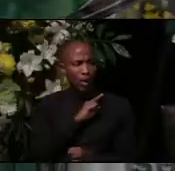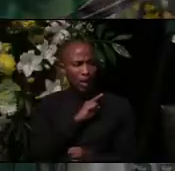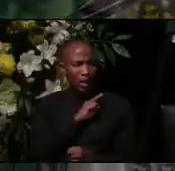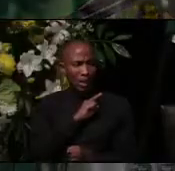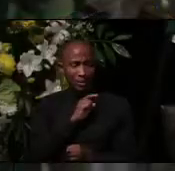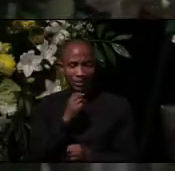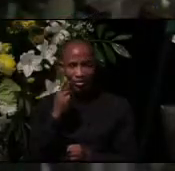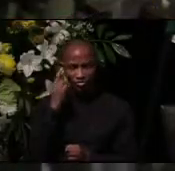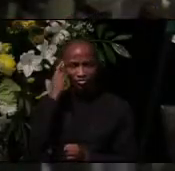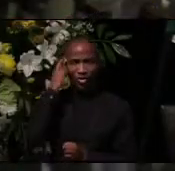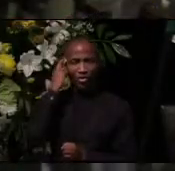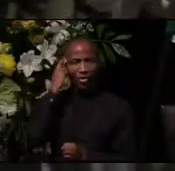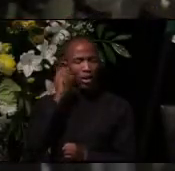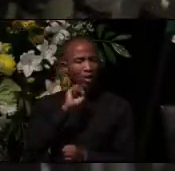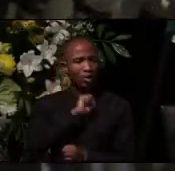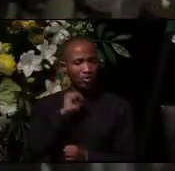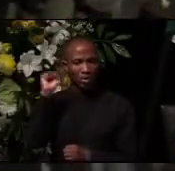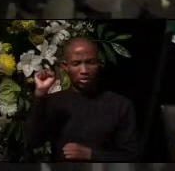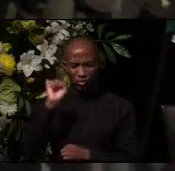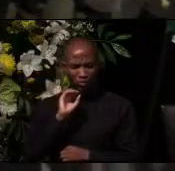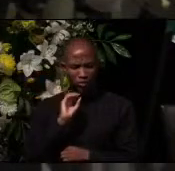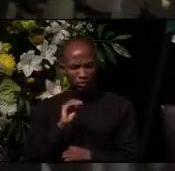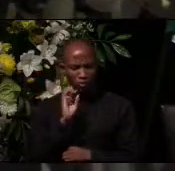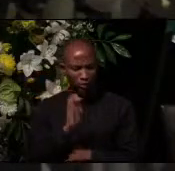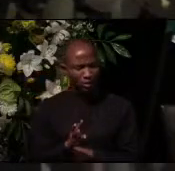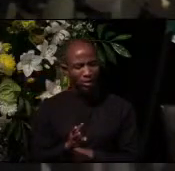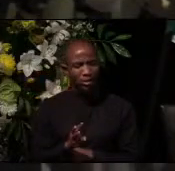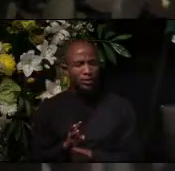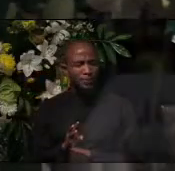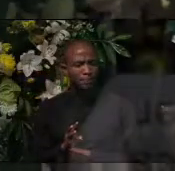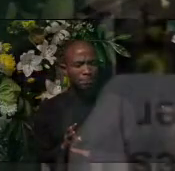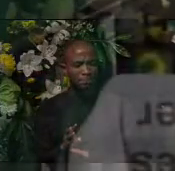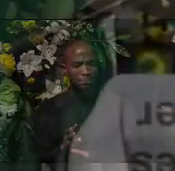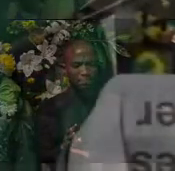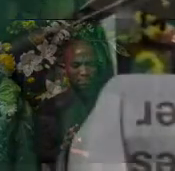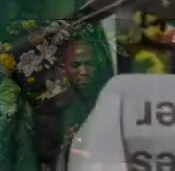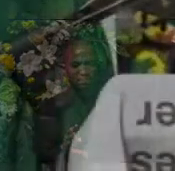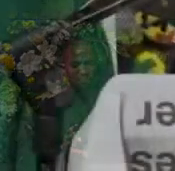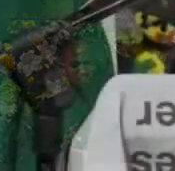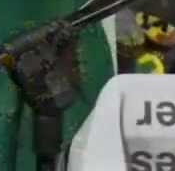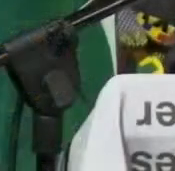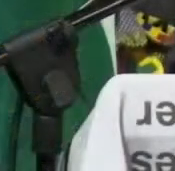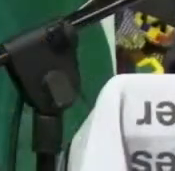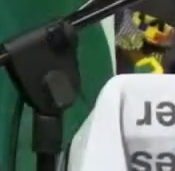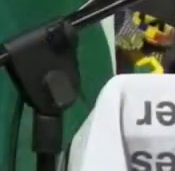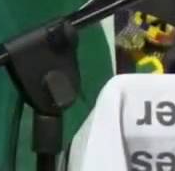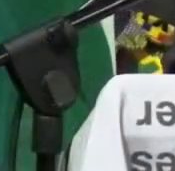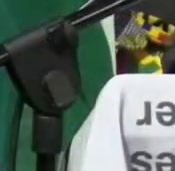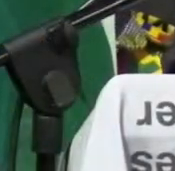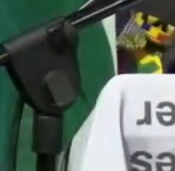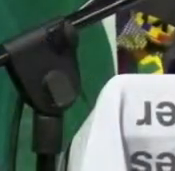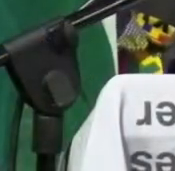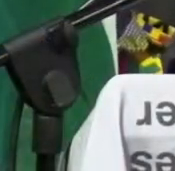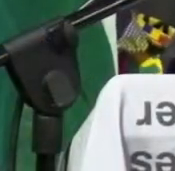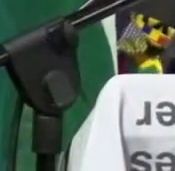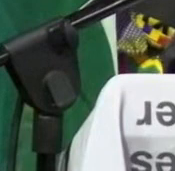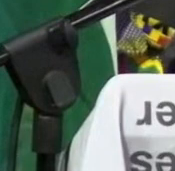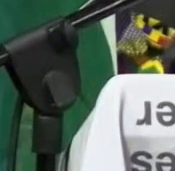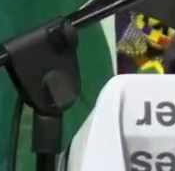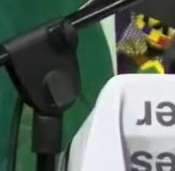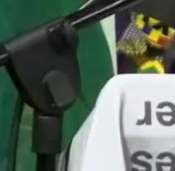house somebody must make a sacrifice but we often do not start there at the